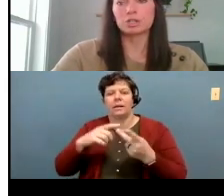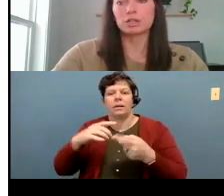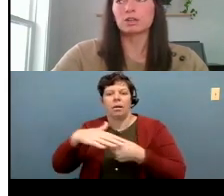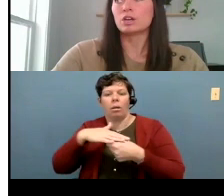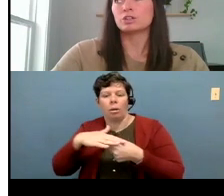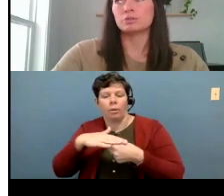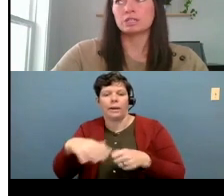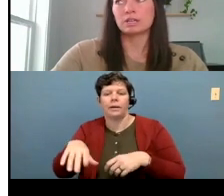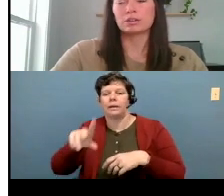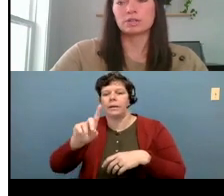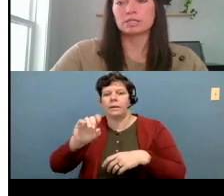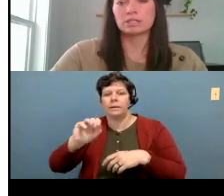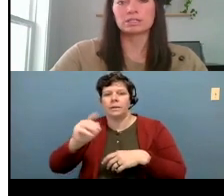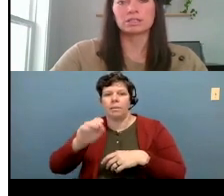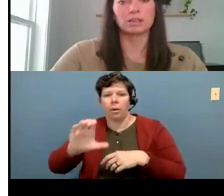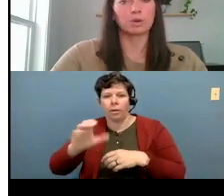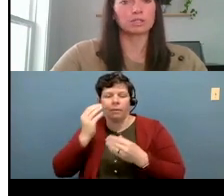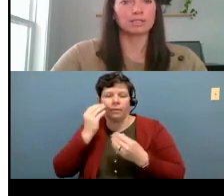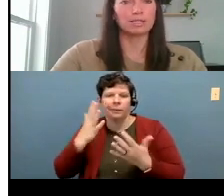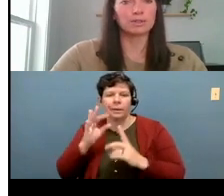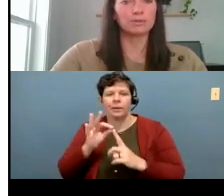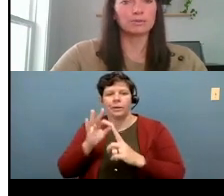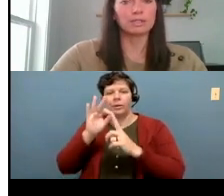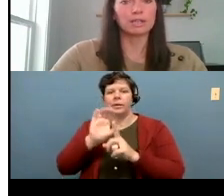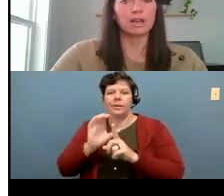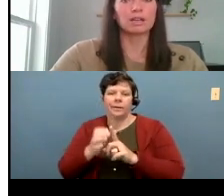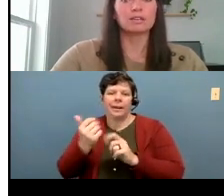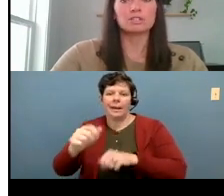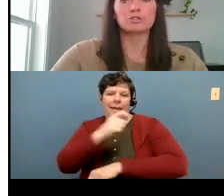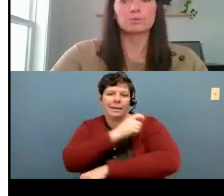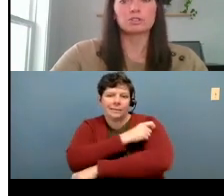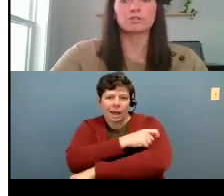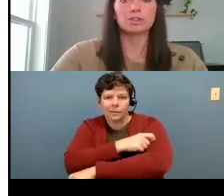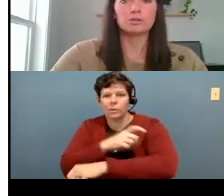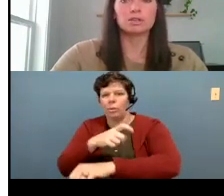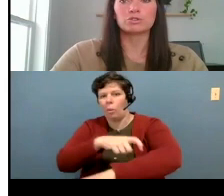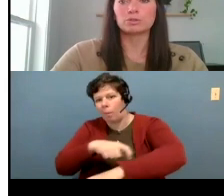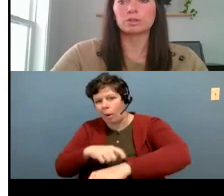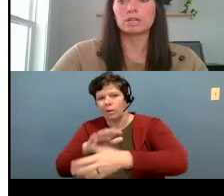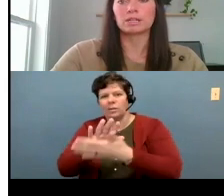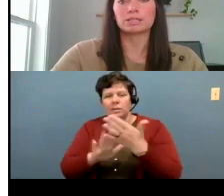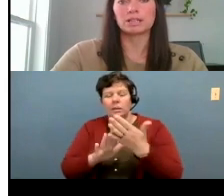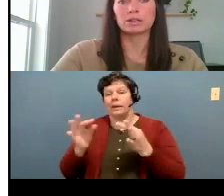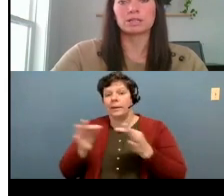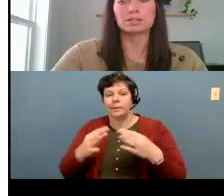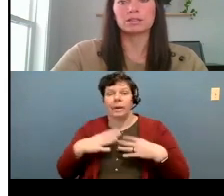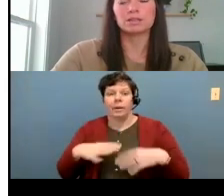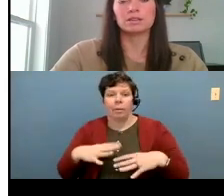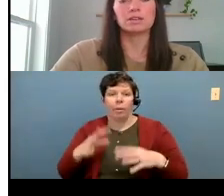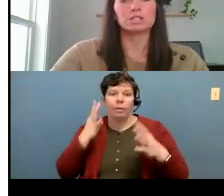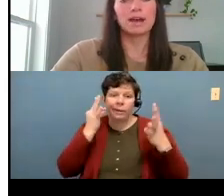demographic information, unique characteristics like marks and tattoos, and even descriptions of clothing, jewelry, and